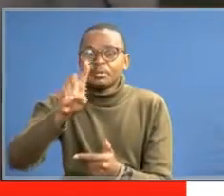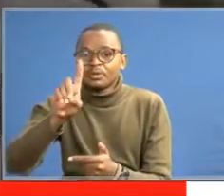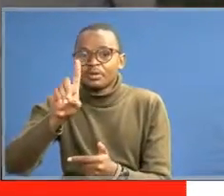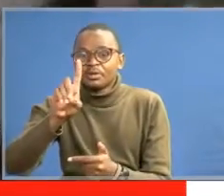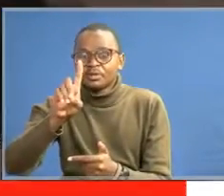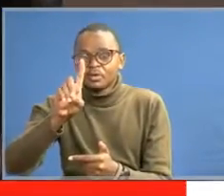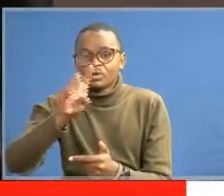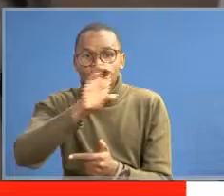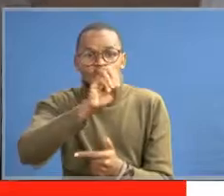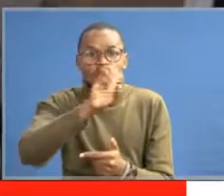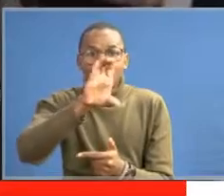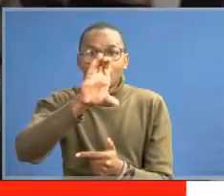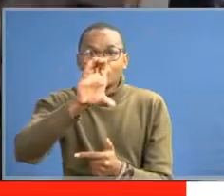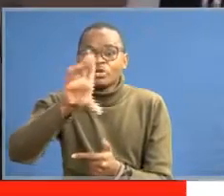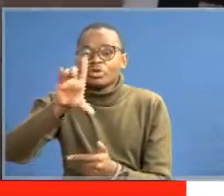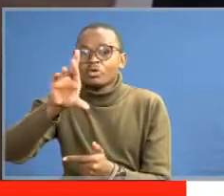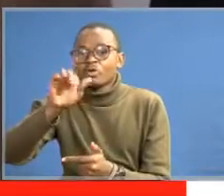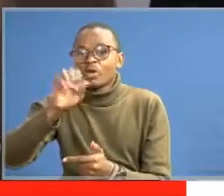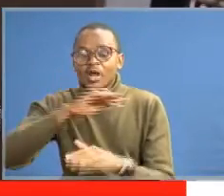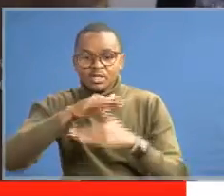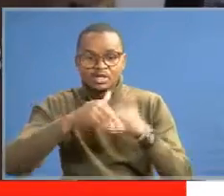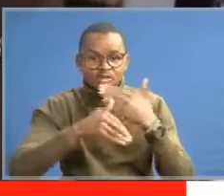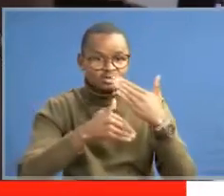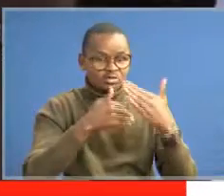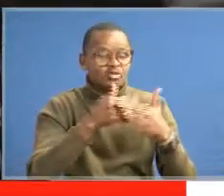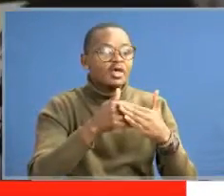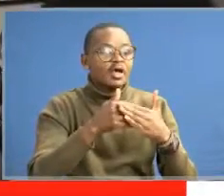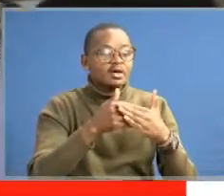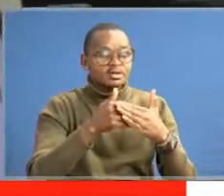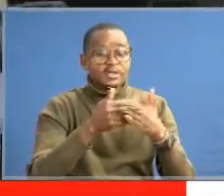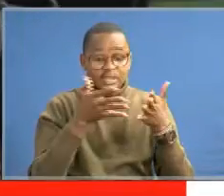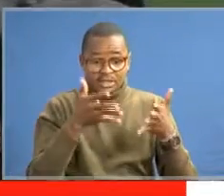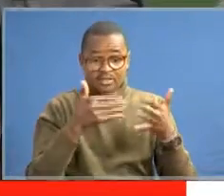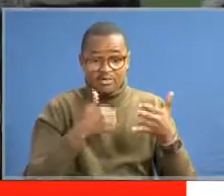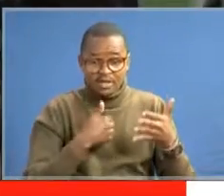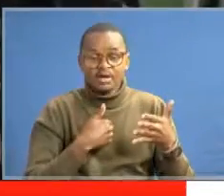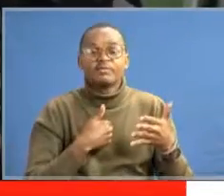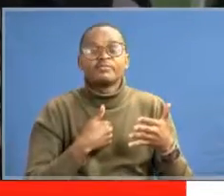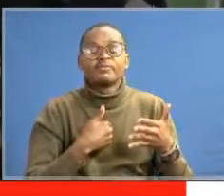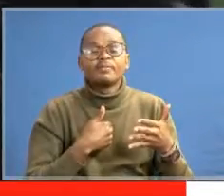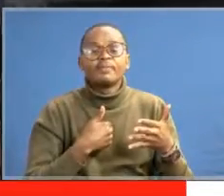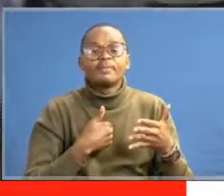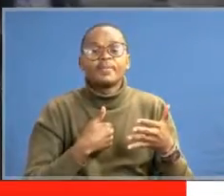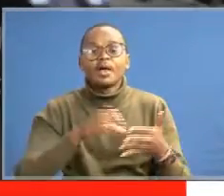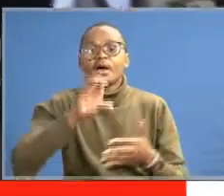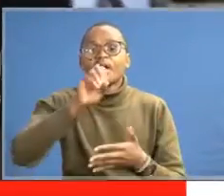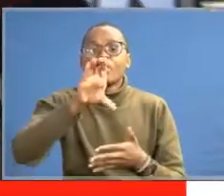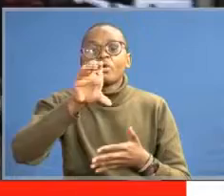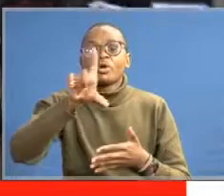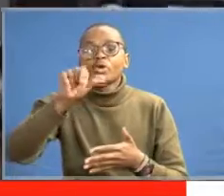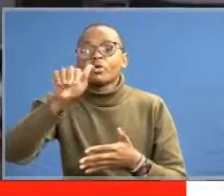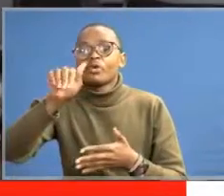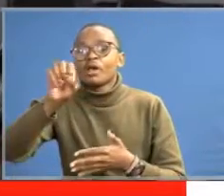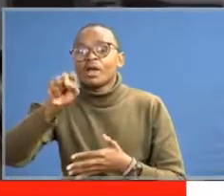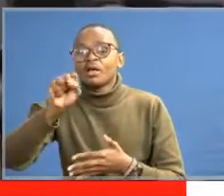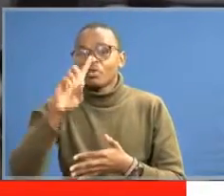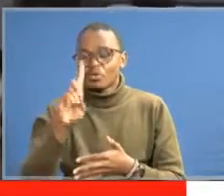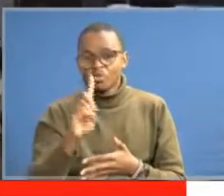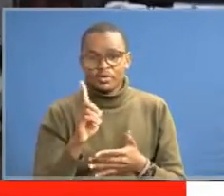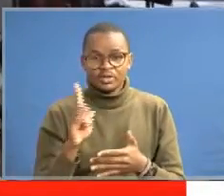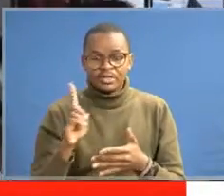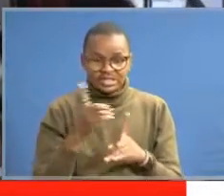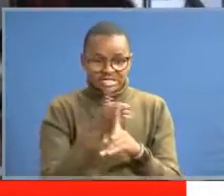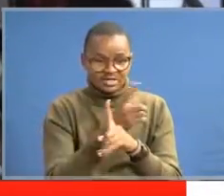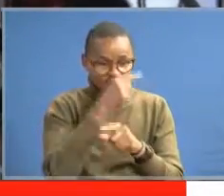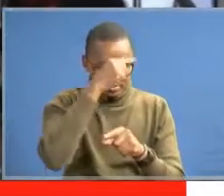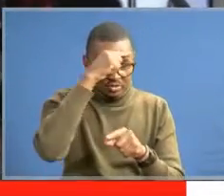Go, which they are all standalone. Here we have the Oculus Rift, whereby this is